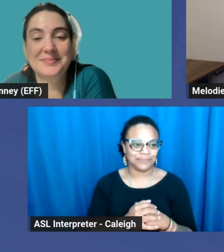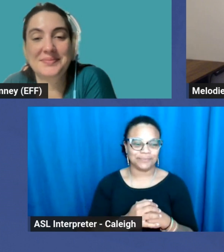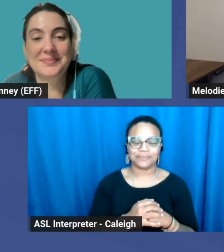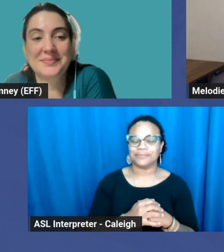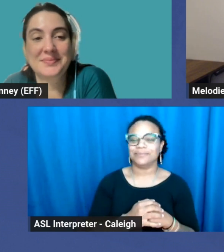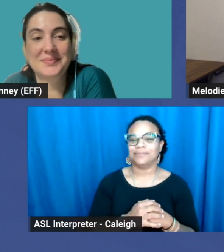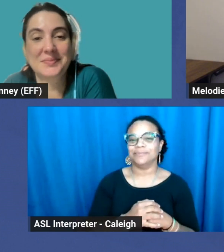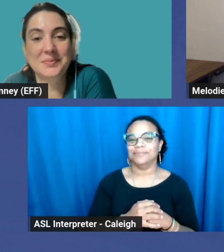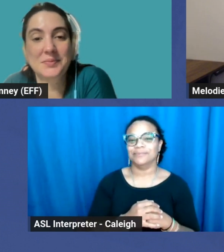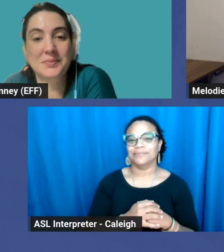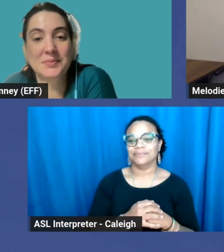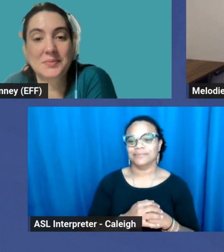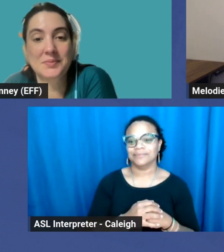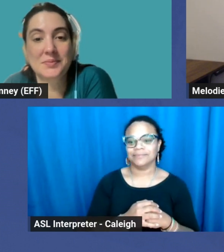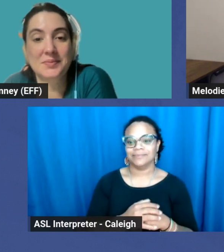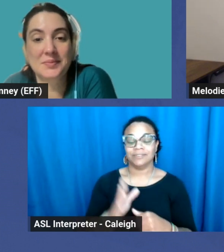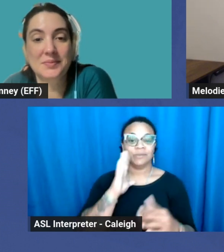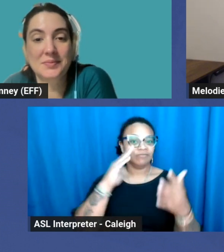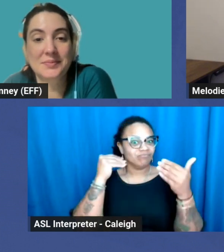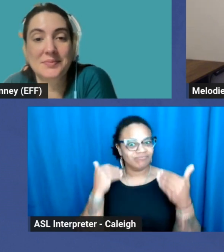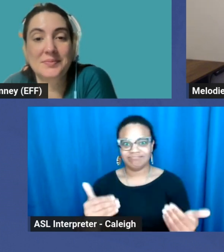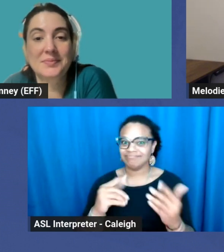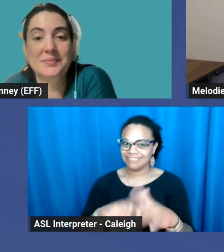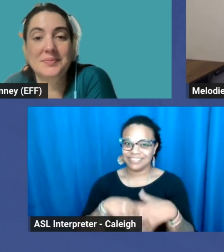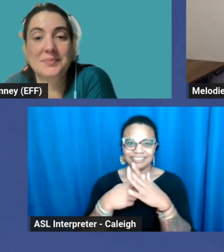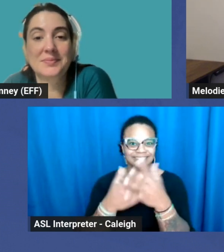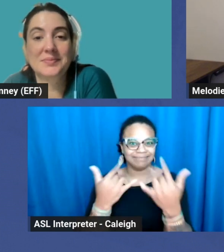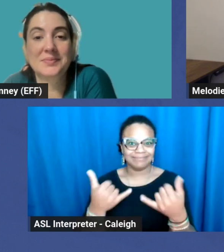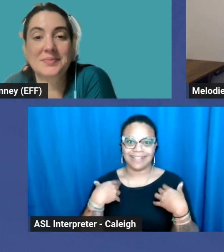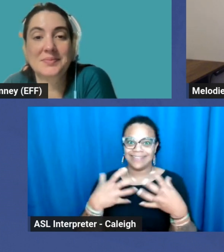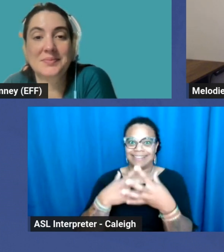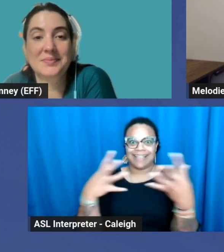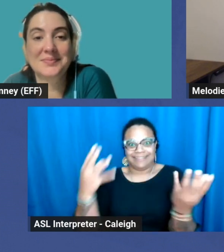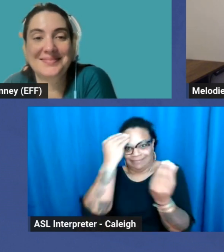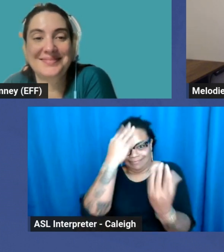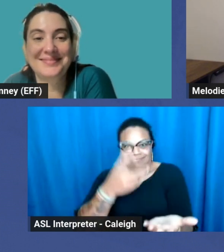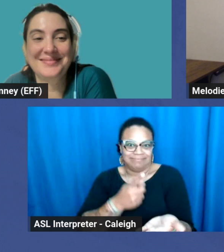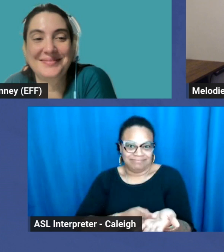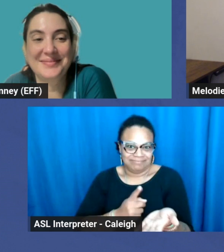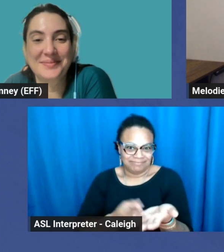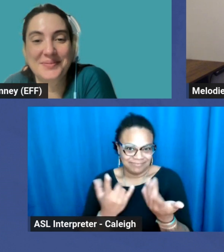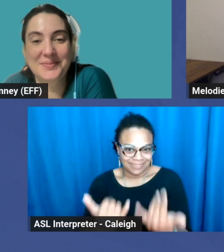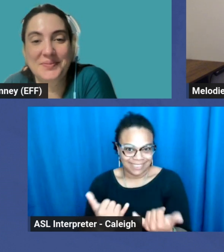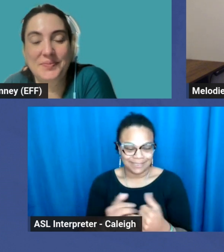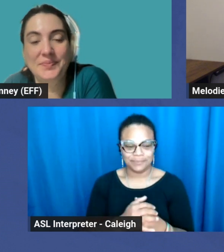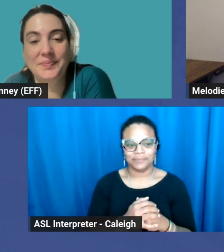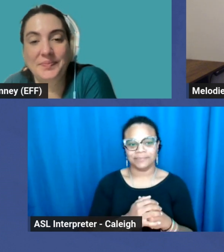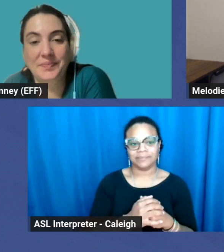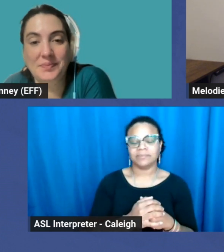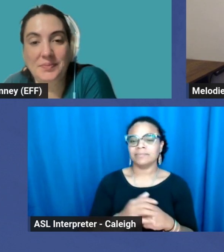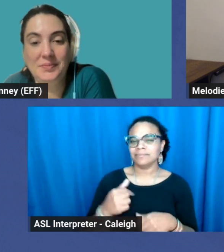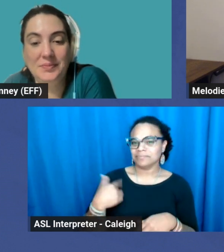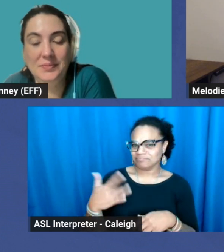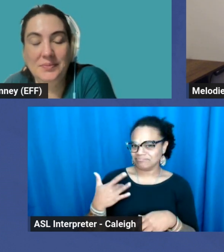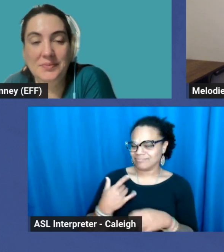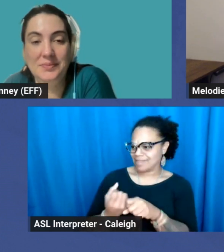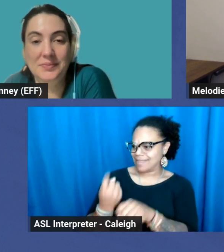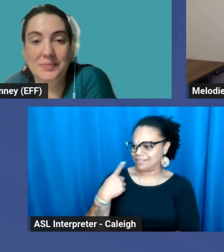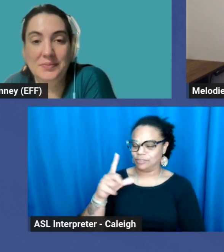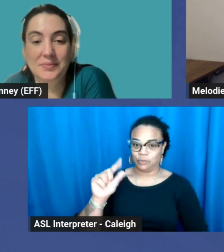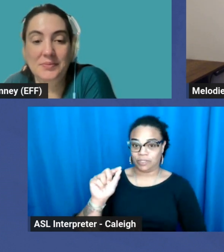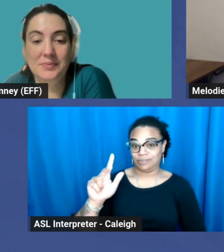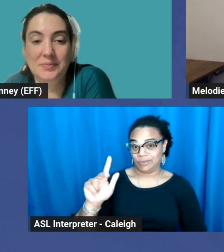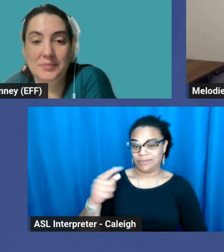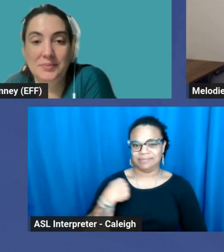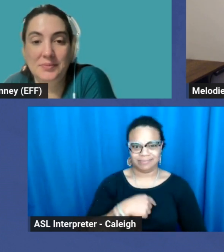I am going to just get right into it because, like I said, we've got a lot to cover today. So I felt like last year in 2023, we saw